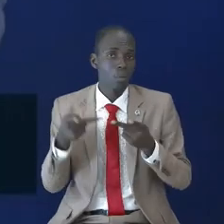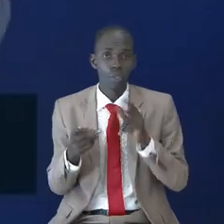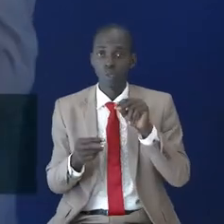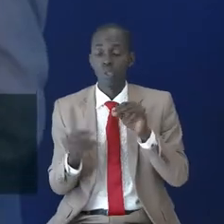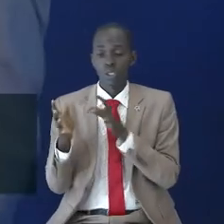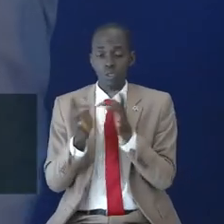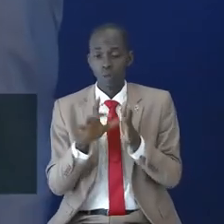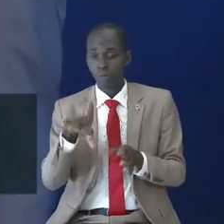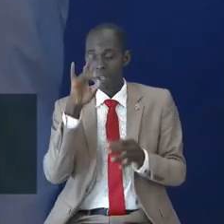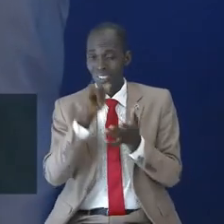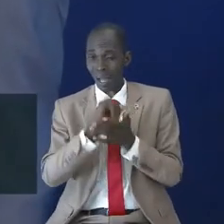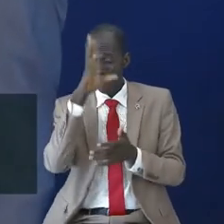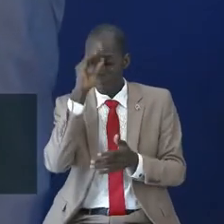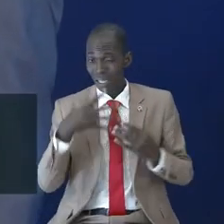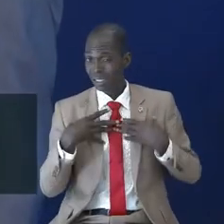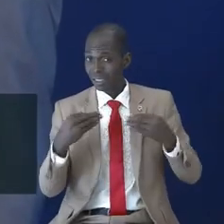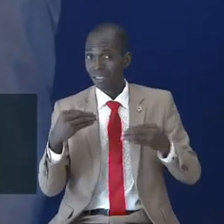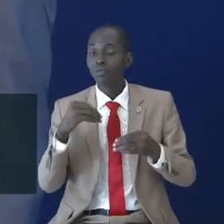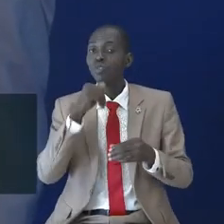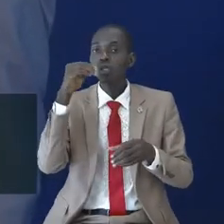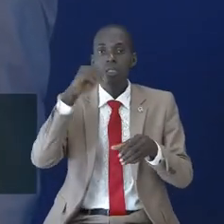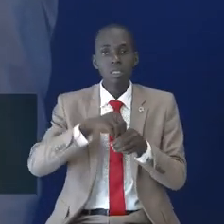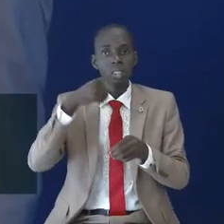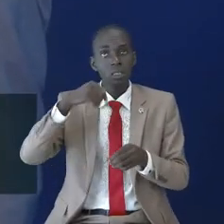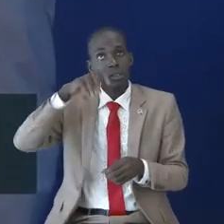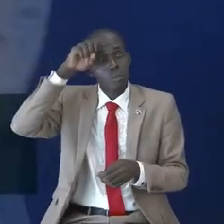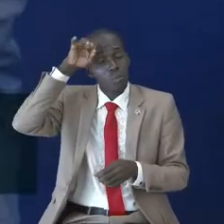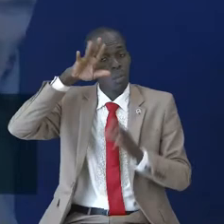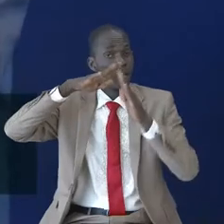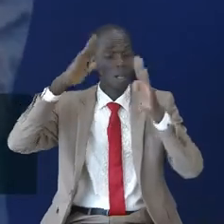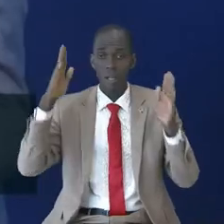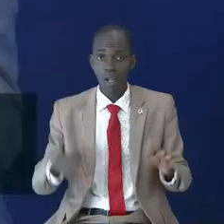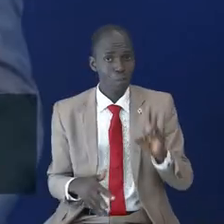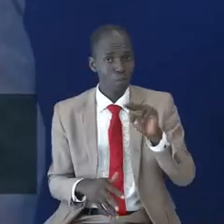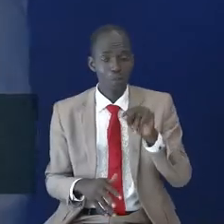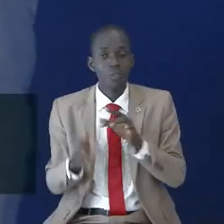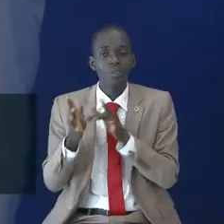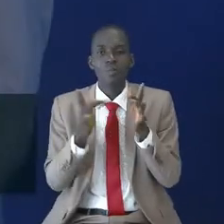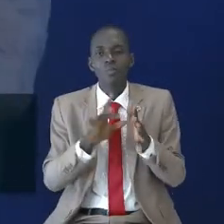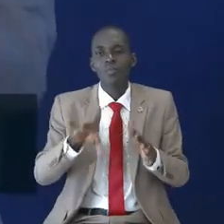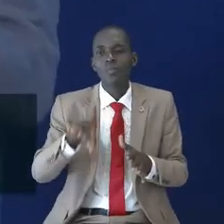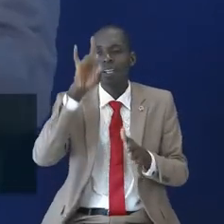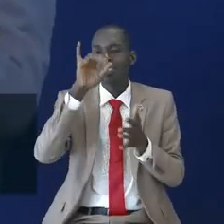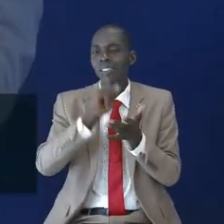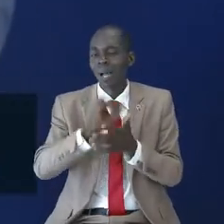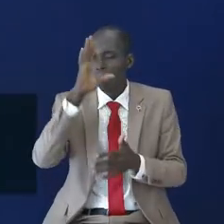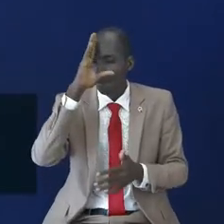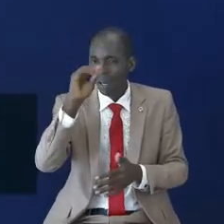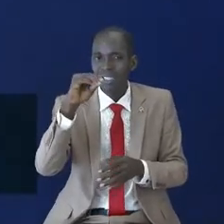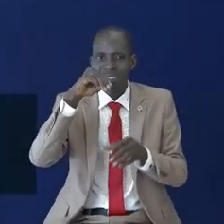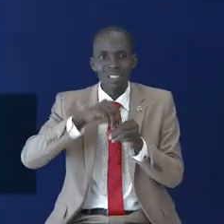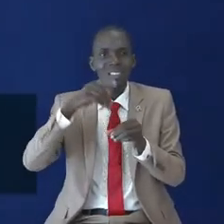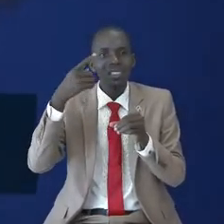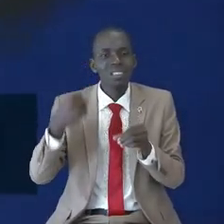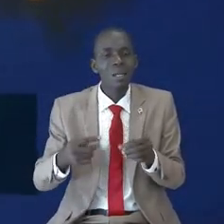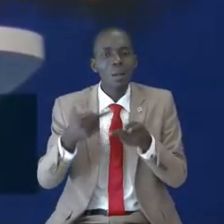in the temple, not in the shrine of an idol. Jesus findeth him in